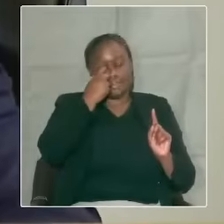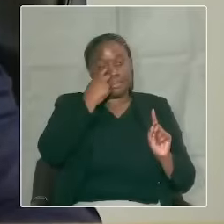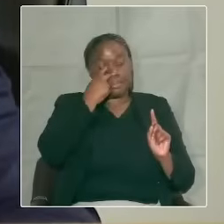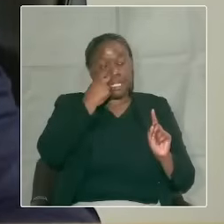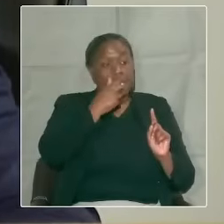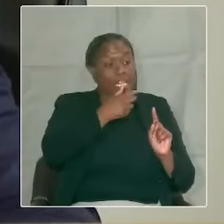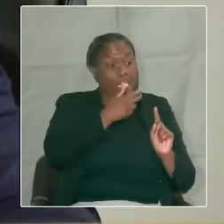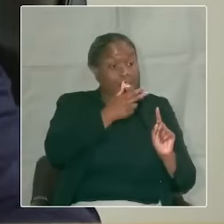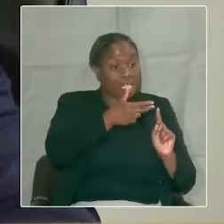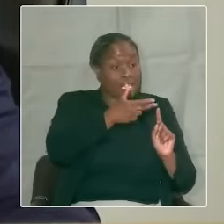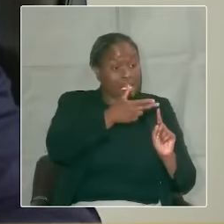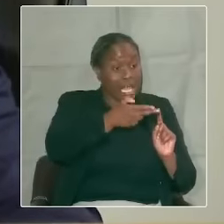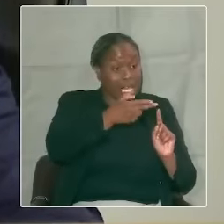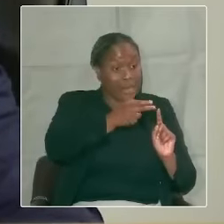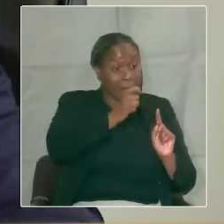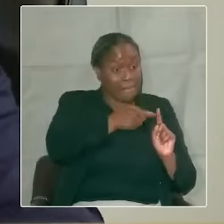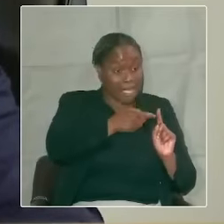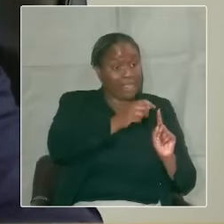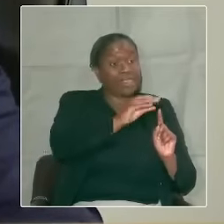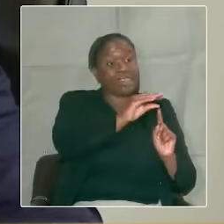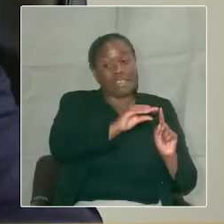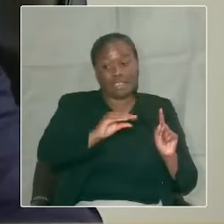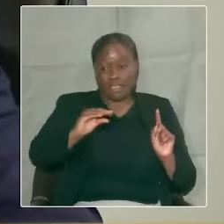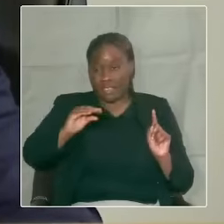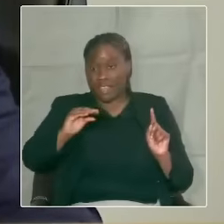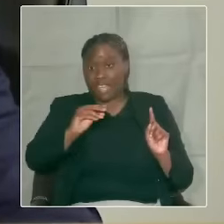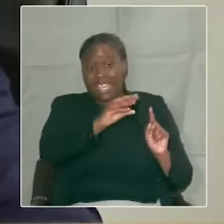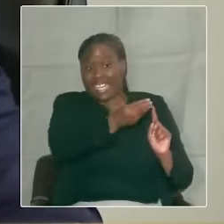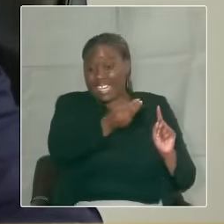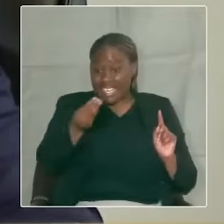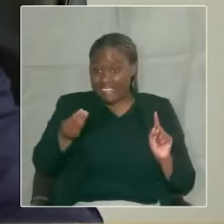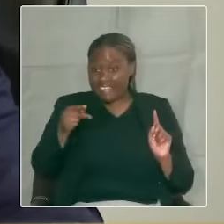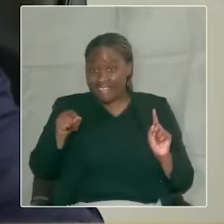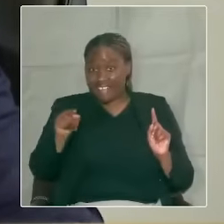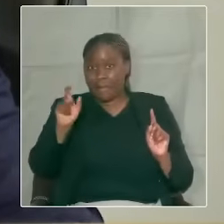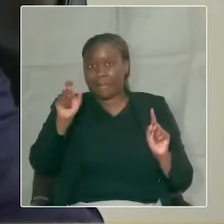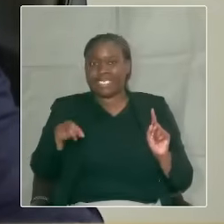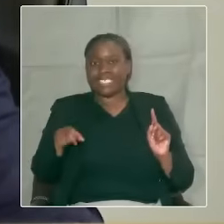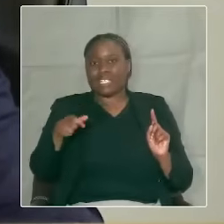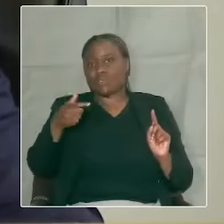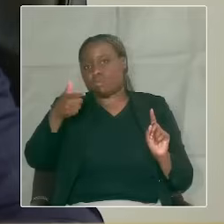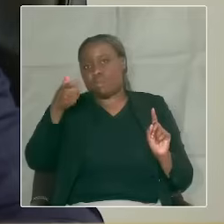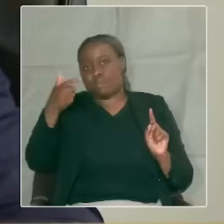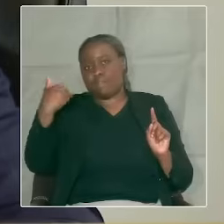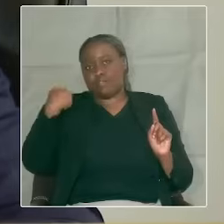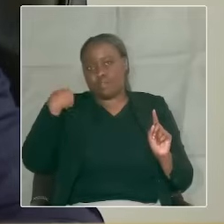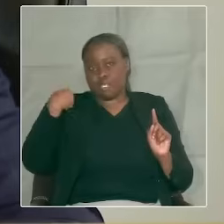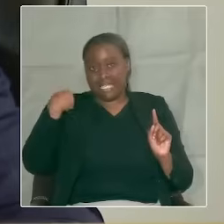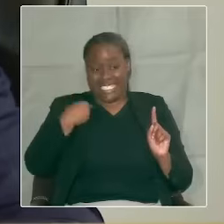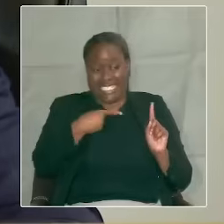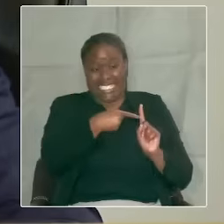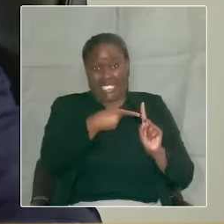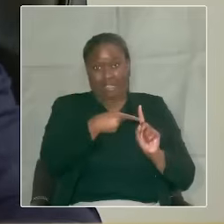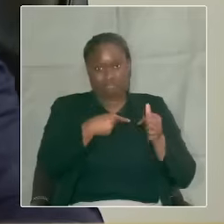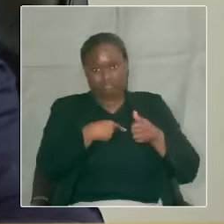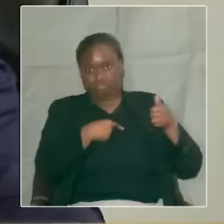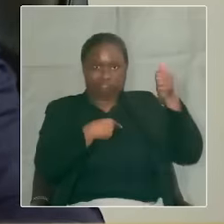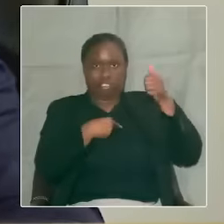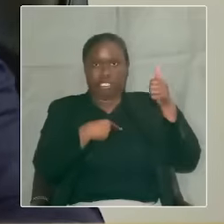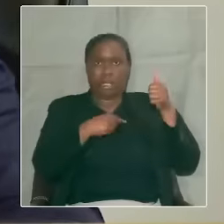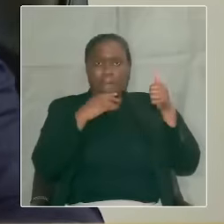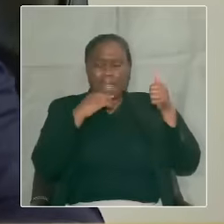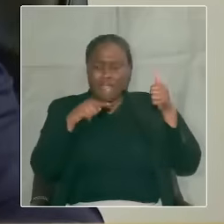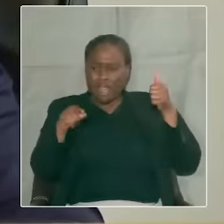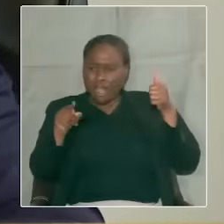the Nkabi and make sure that then the hit is undertaken. So to link all